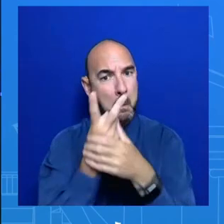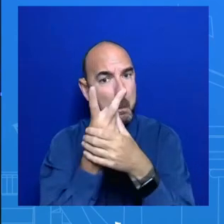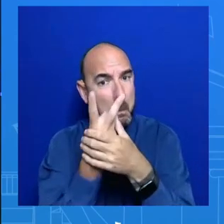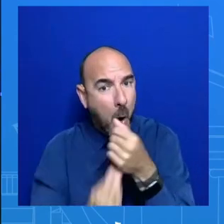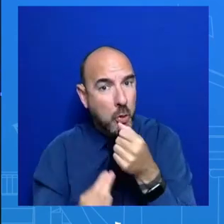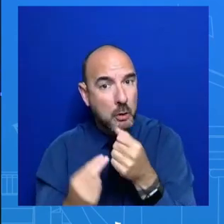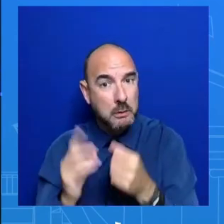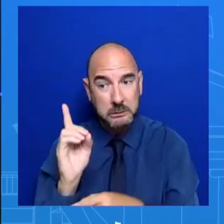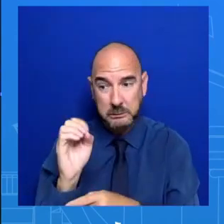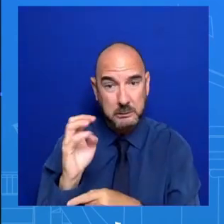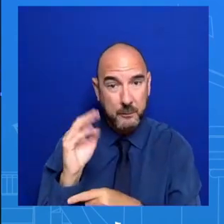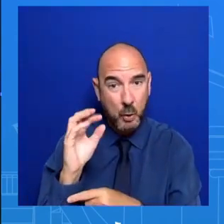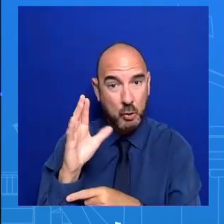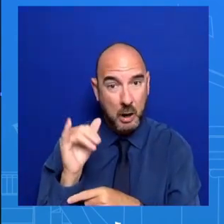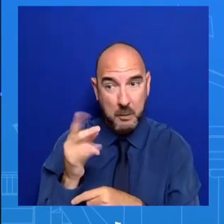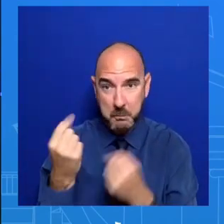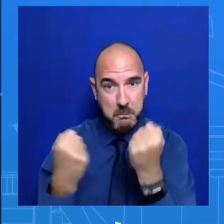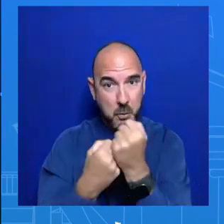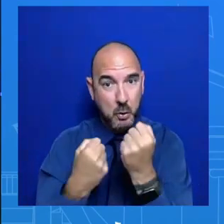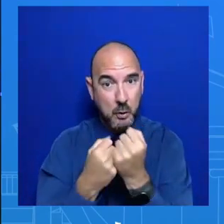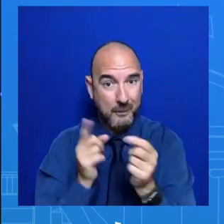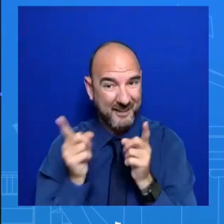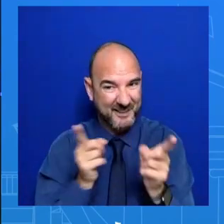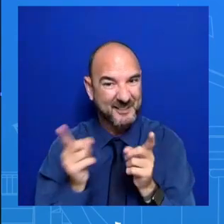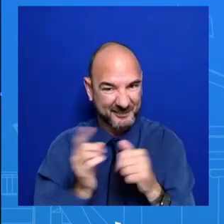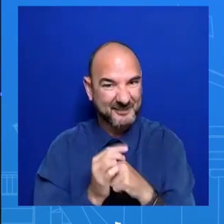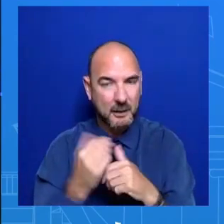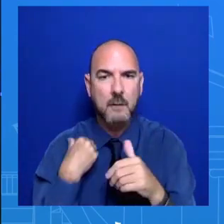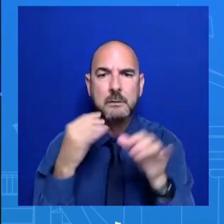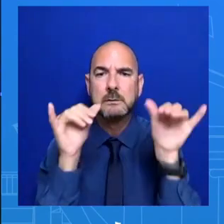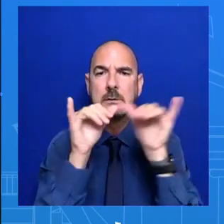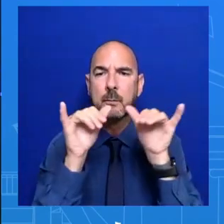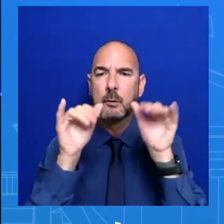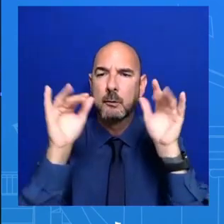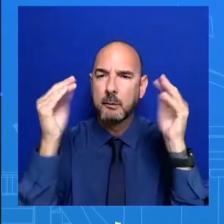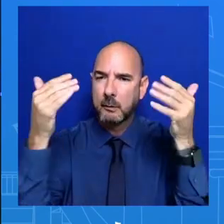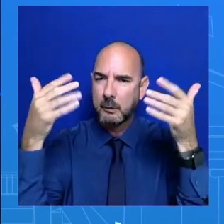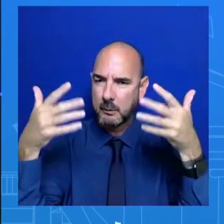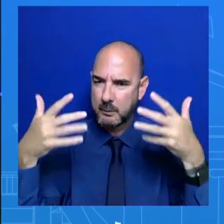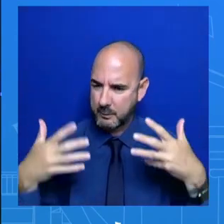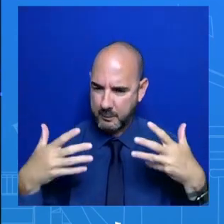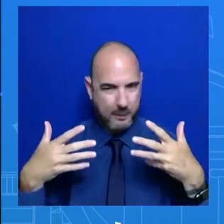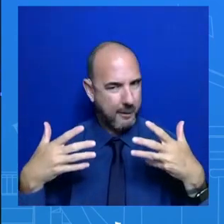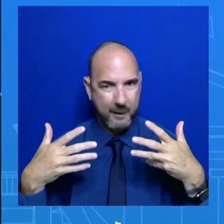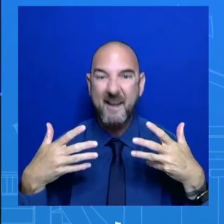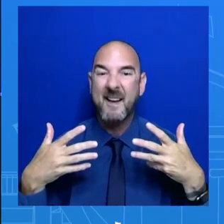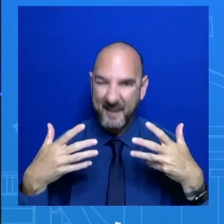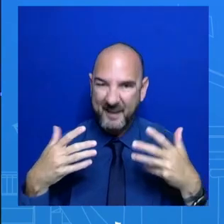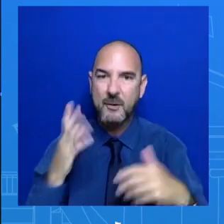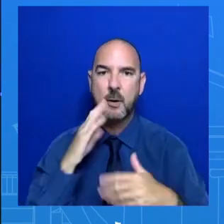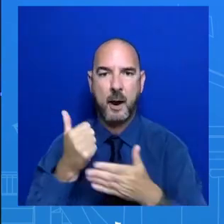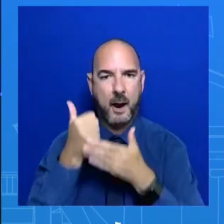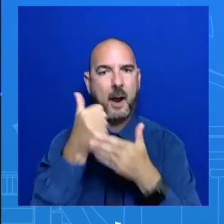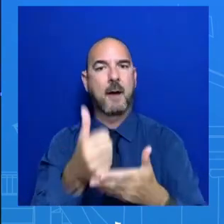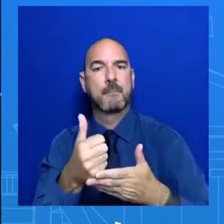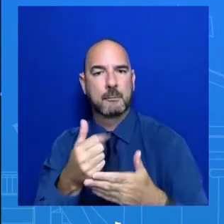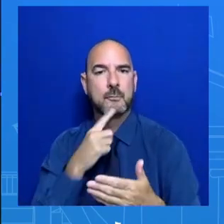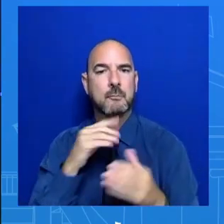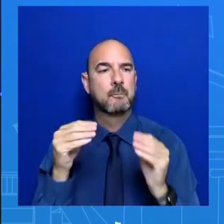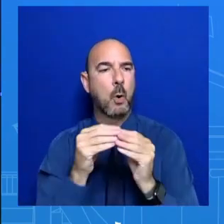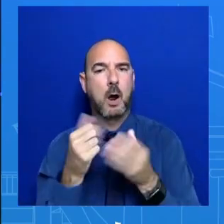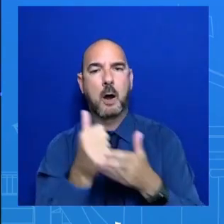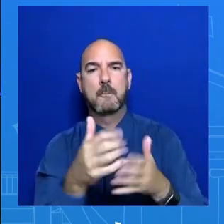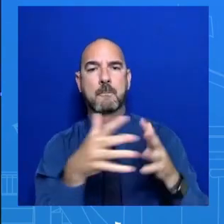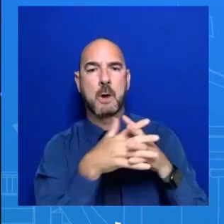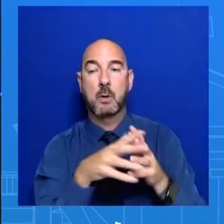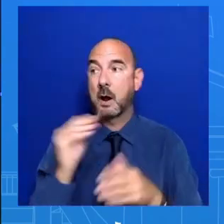and global interests, deliver in a tangible way for Americans and Kenyans. Kenya is an emerging technology hub, and so you